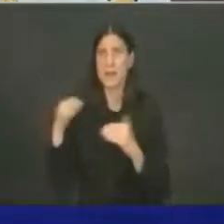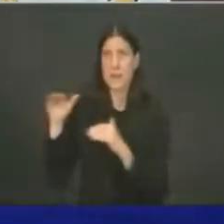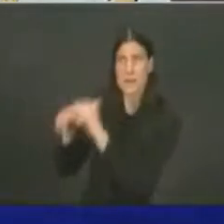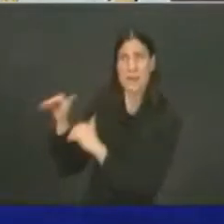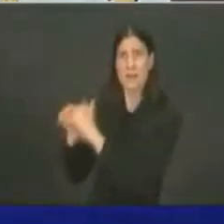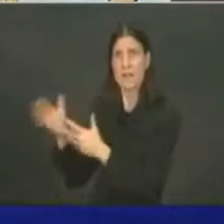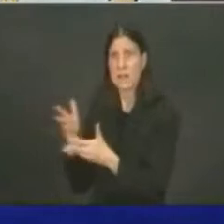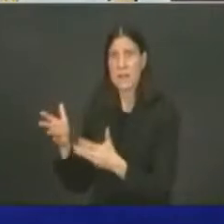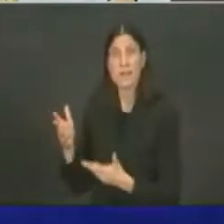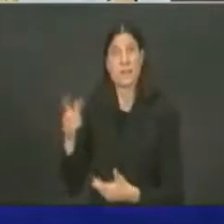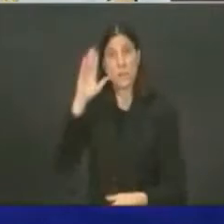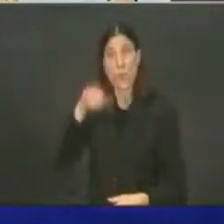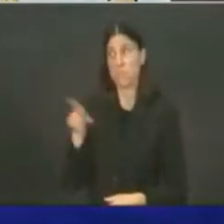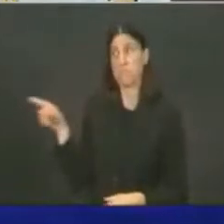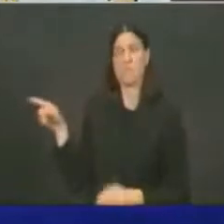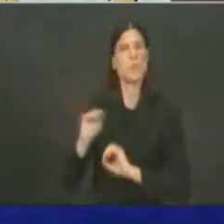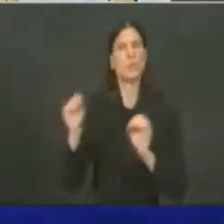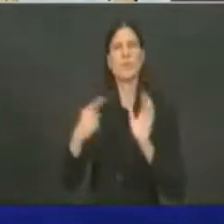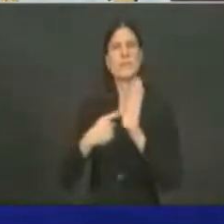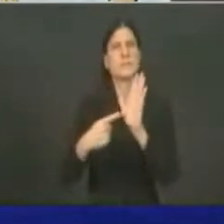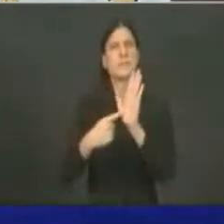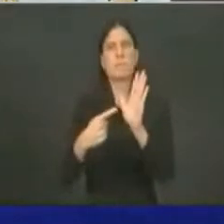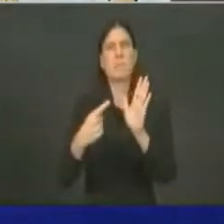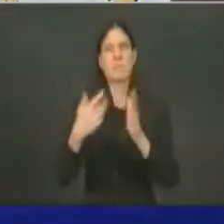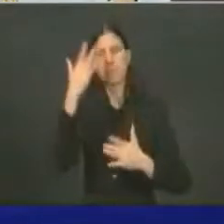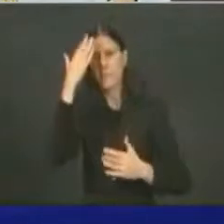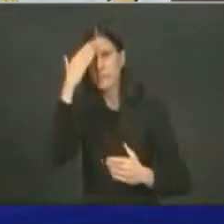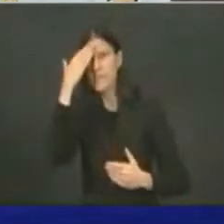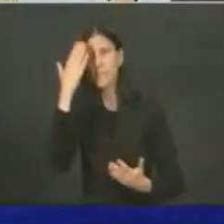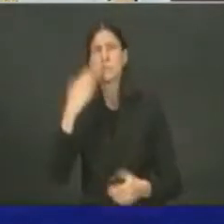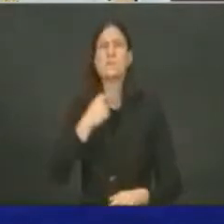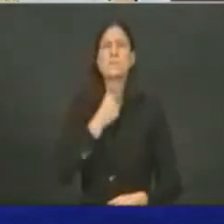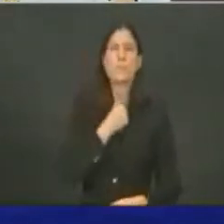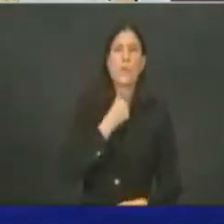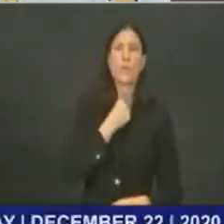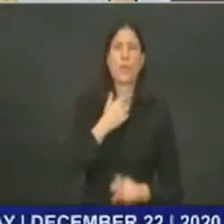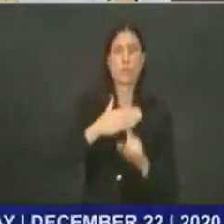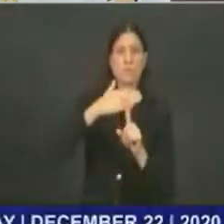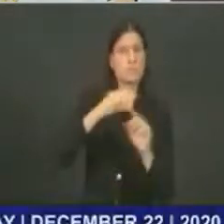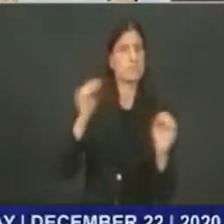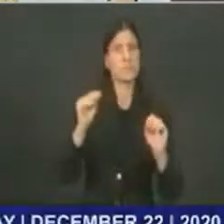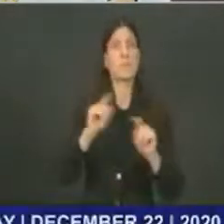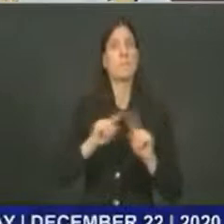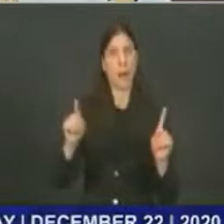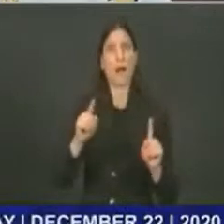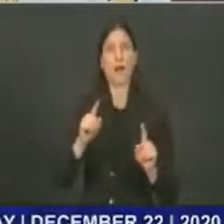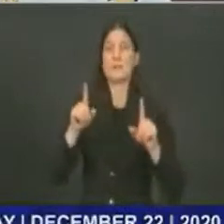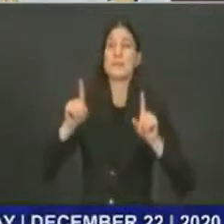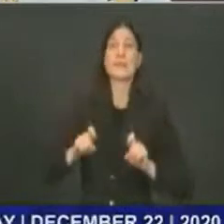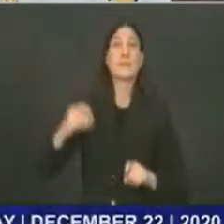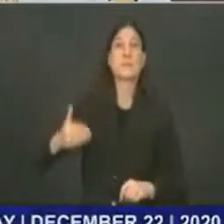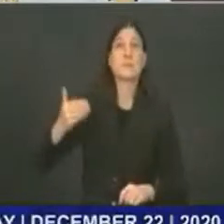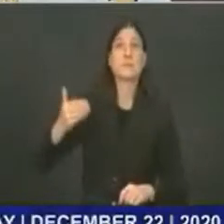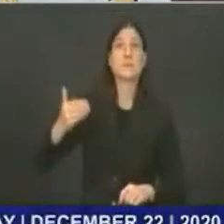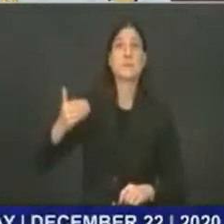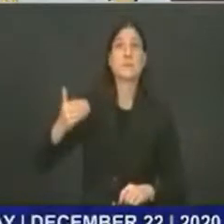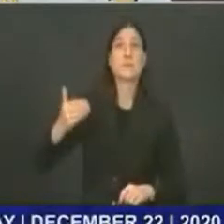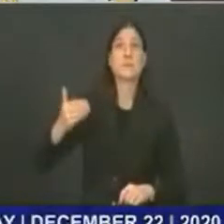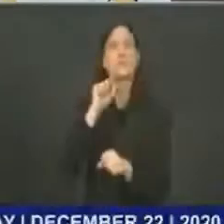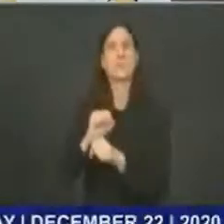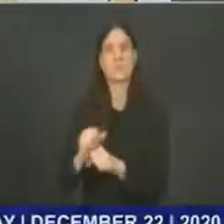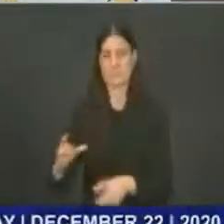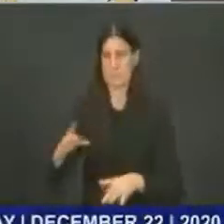symptoms, and by getting tested regularly now and going forward, I was able to effectively protect